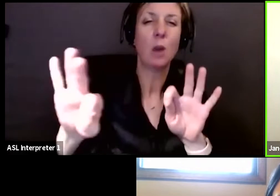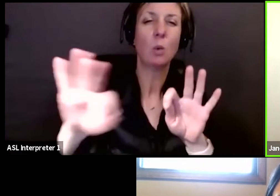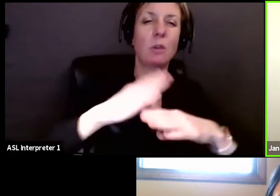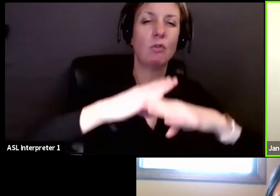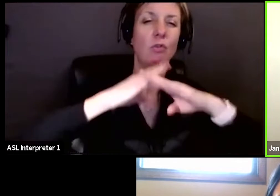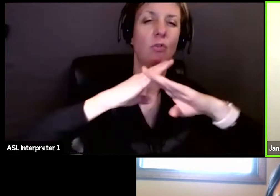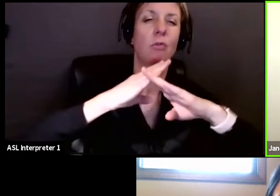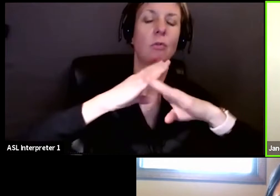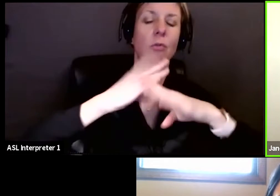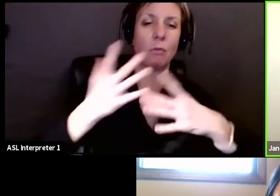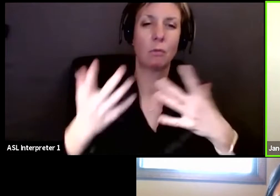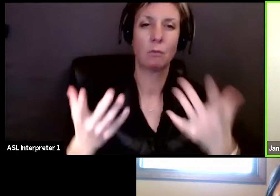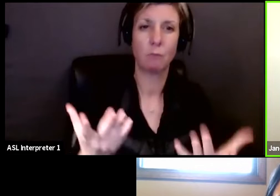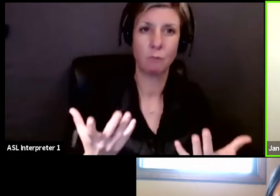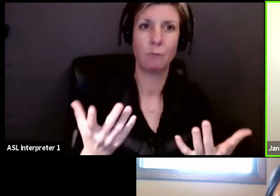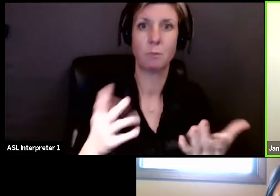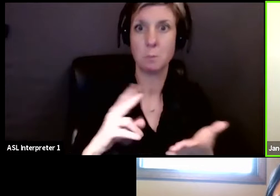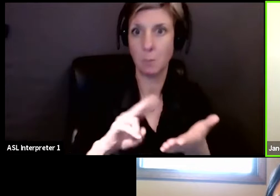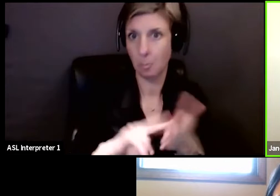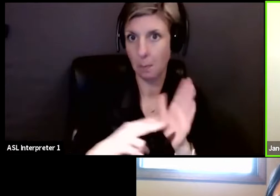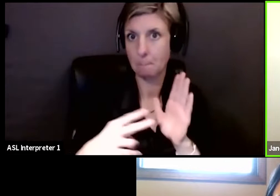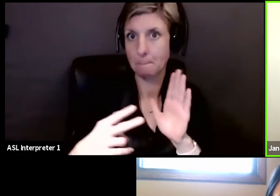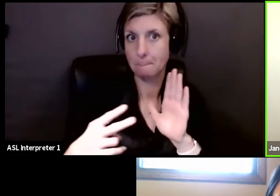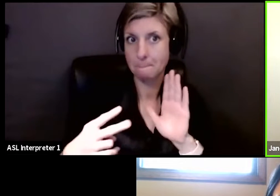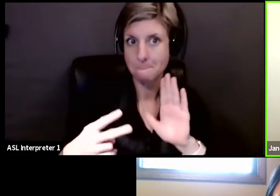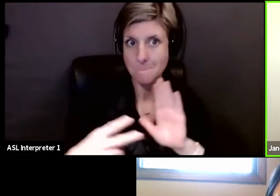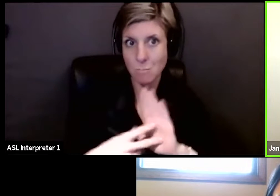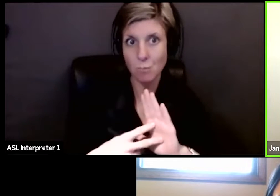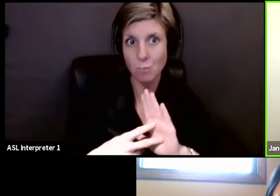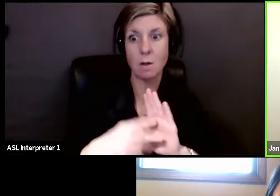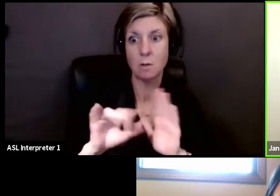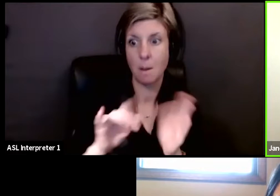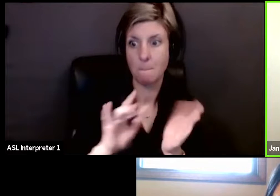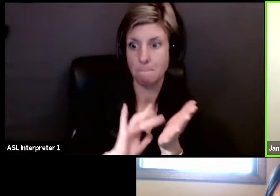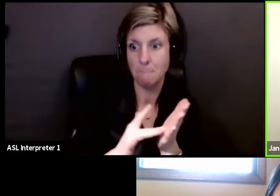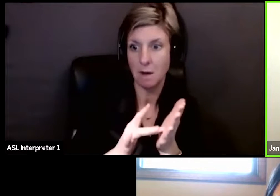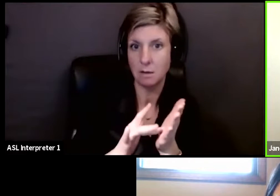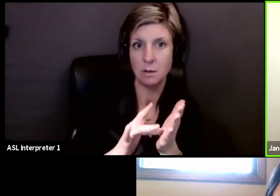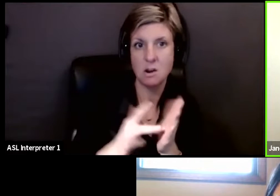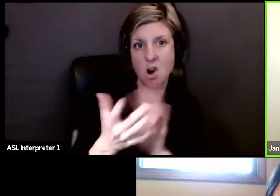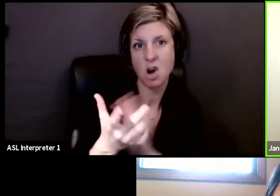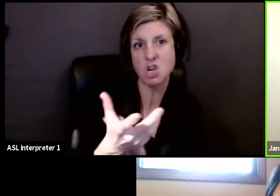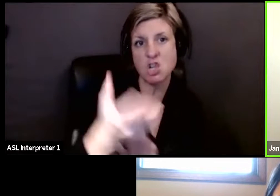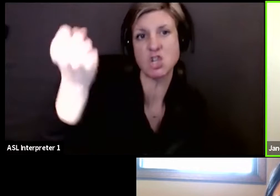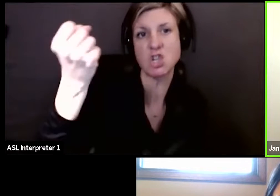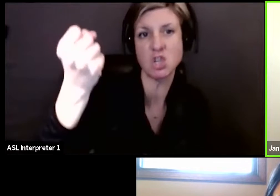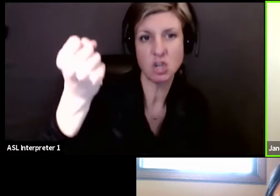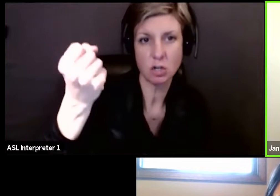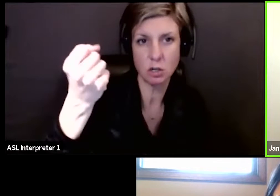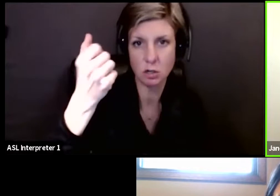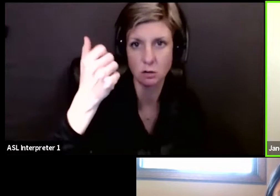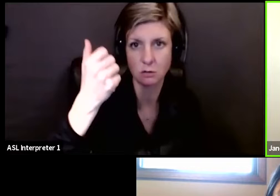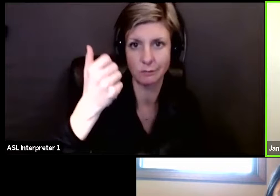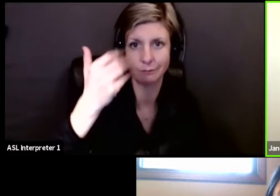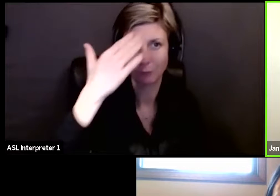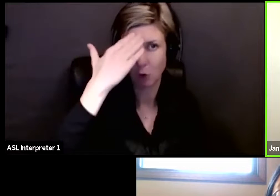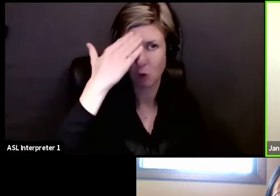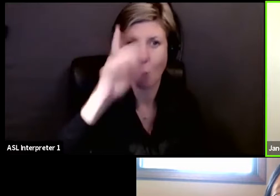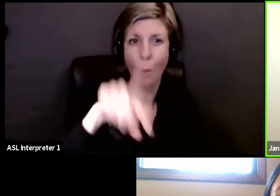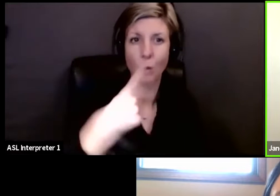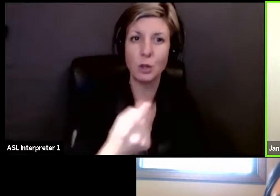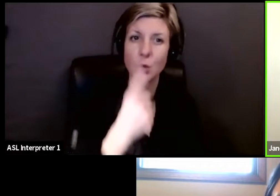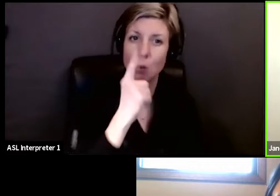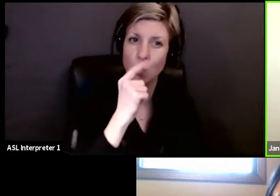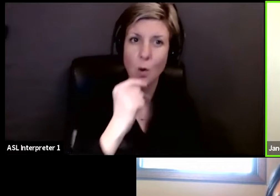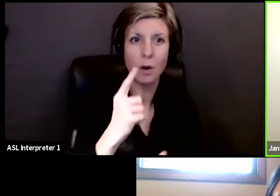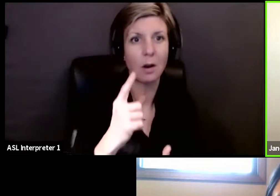makes it so that the practice can get appropriated and only certain kinds of like privileged